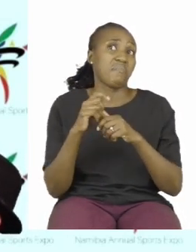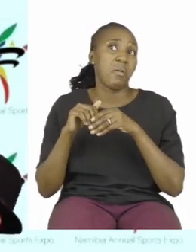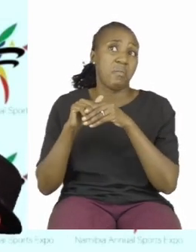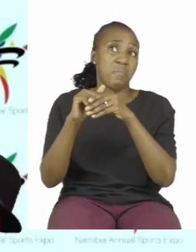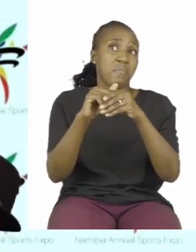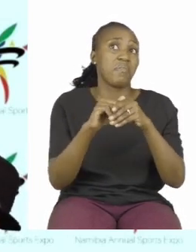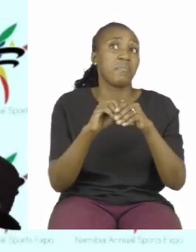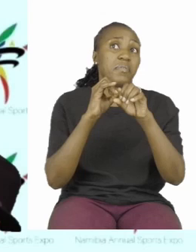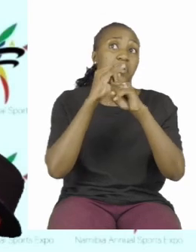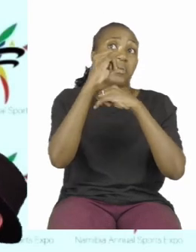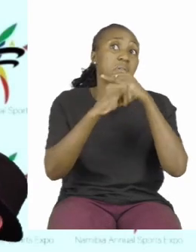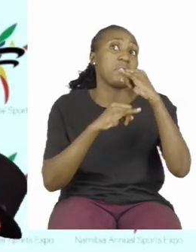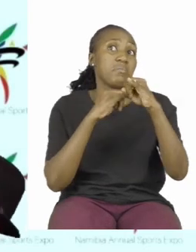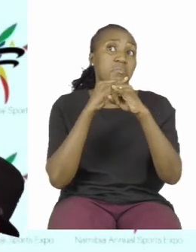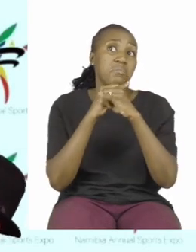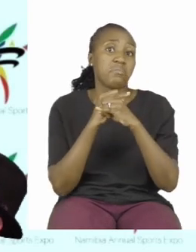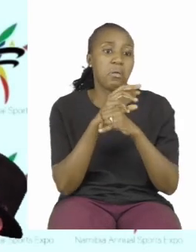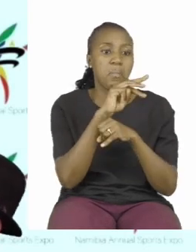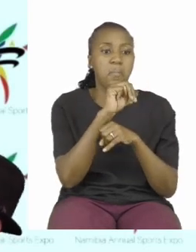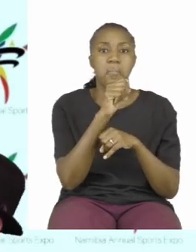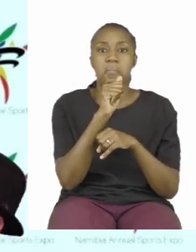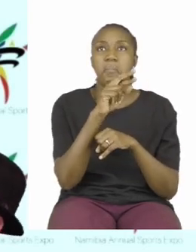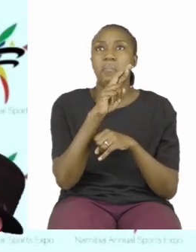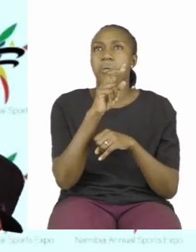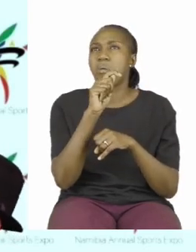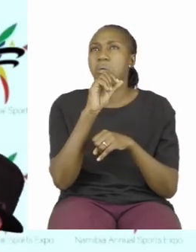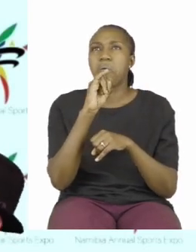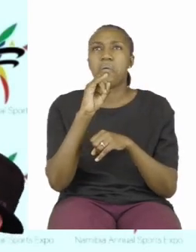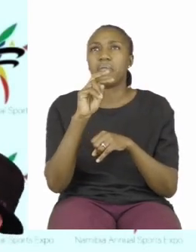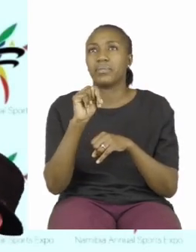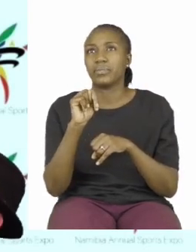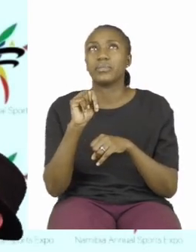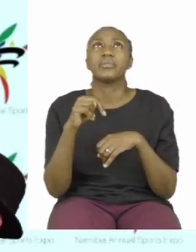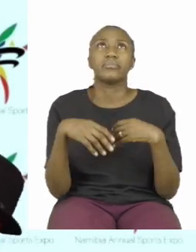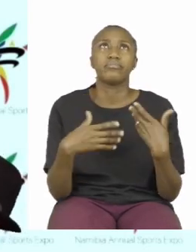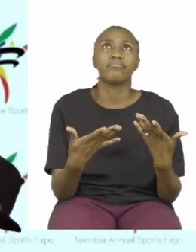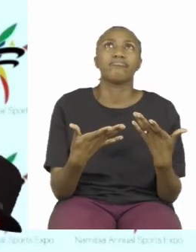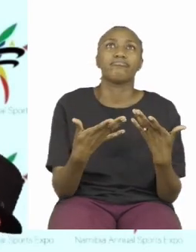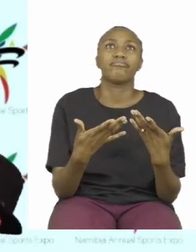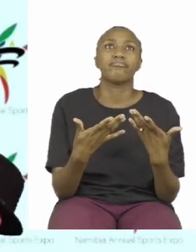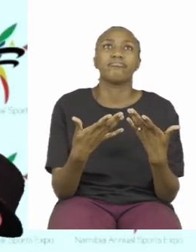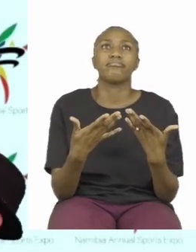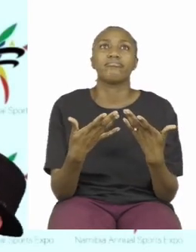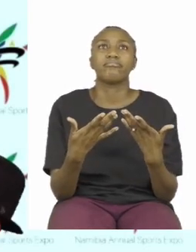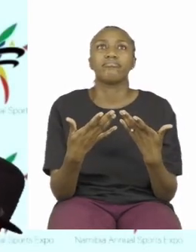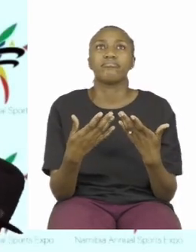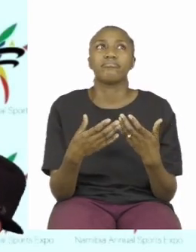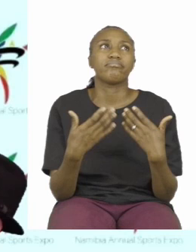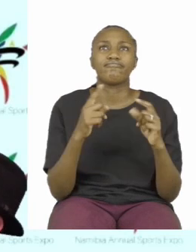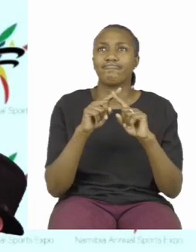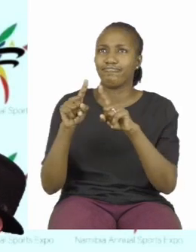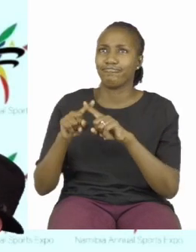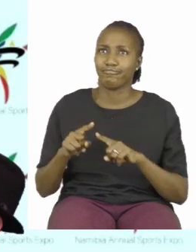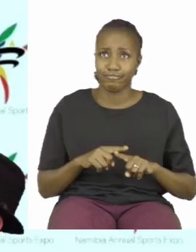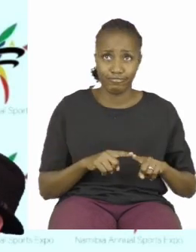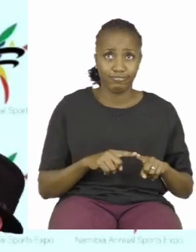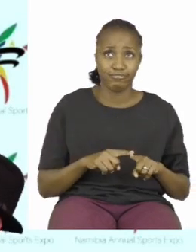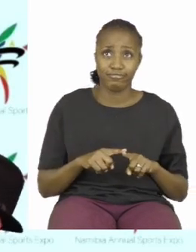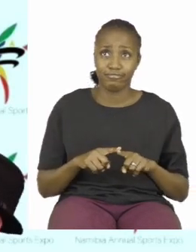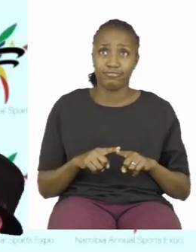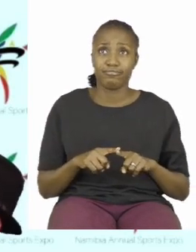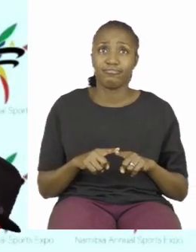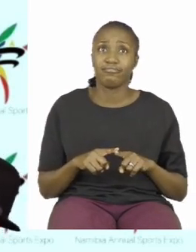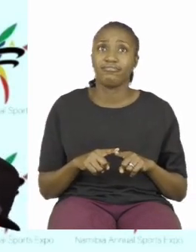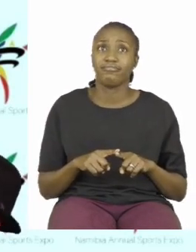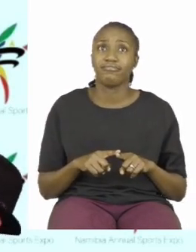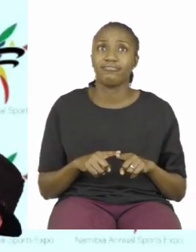was old Sian Leonard Martin, Sian Freddy, Sensei Carl, Sensei Valdemar,